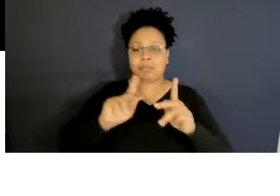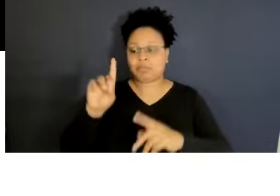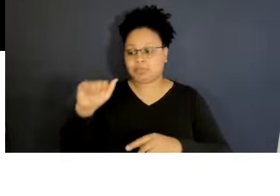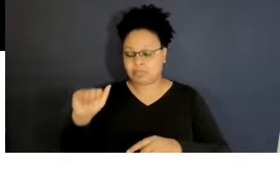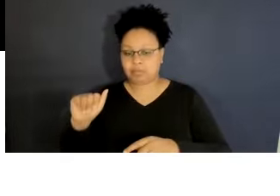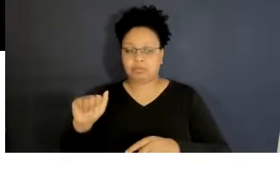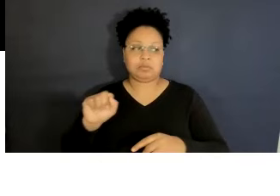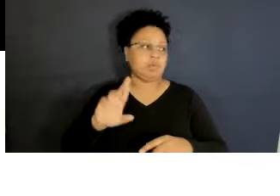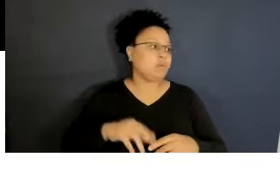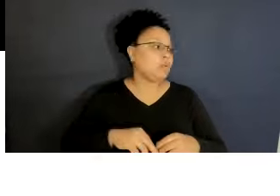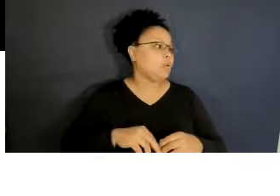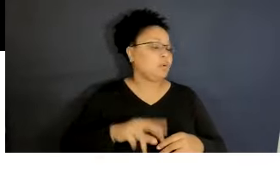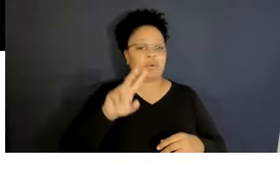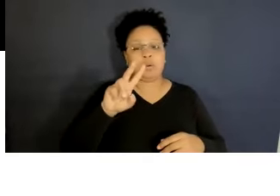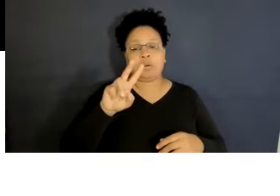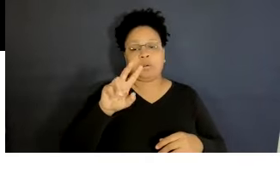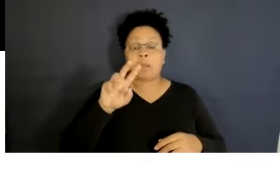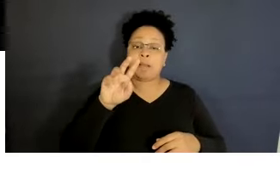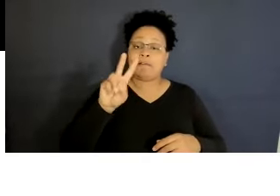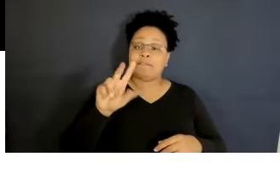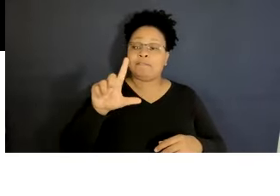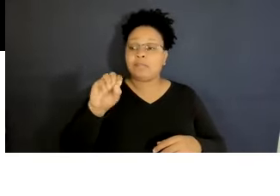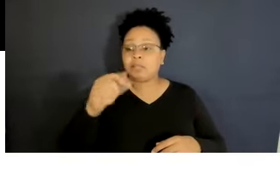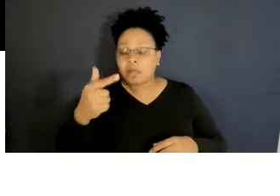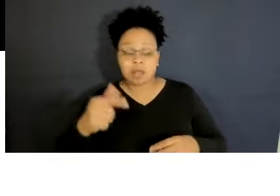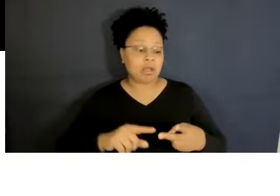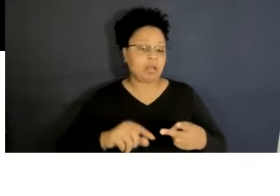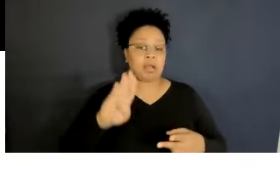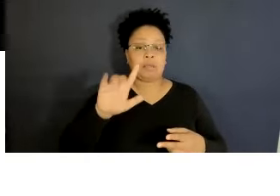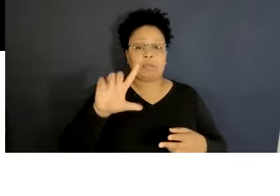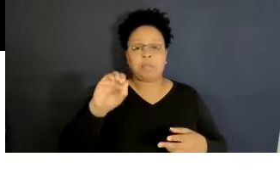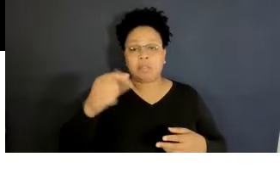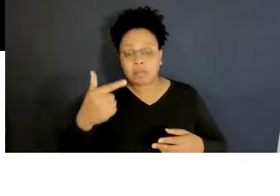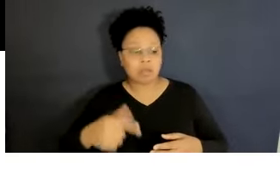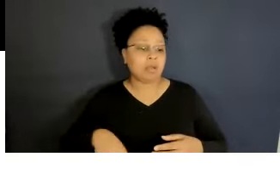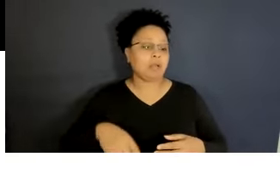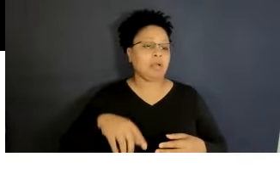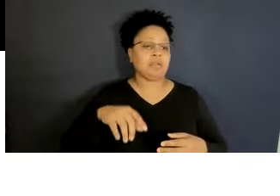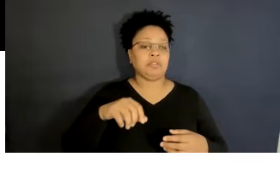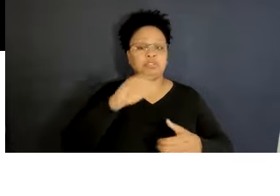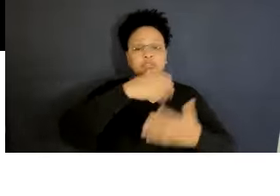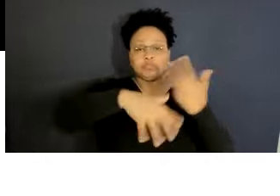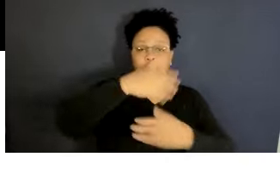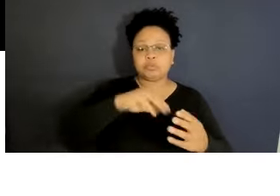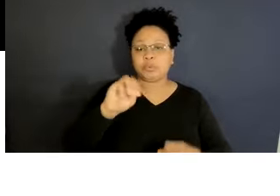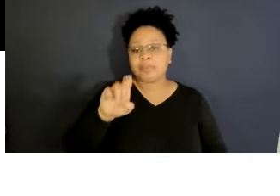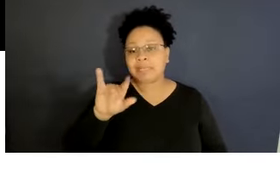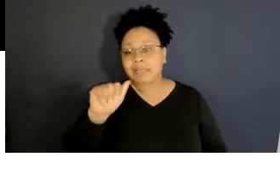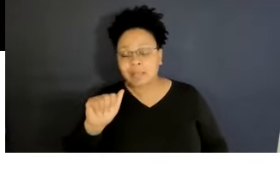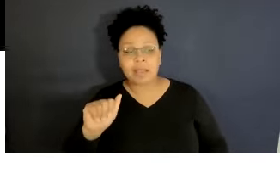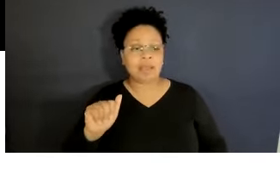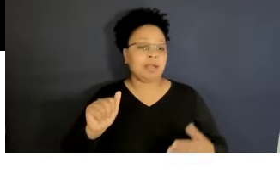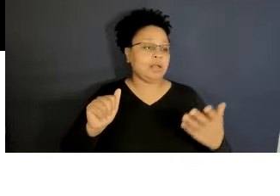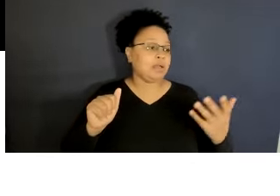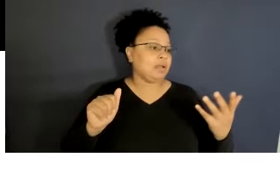media handles, or check out their organizations. I think that's a great way